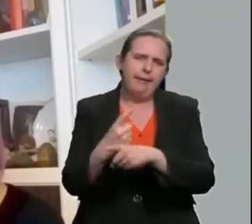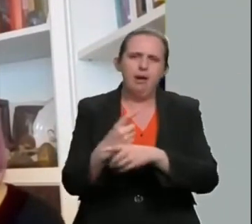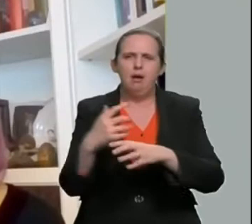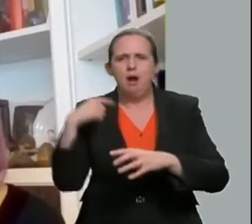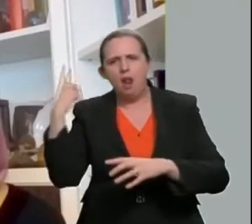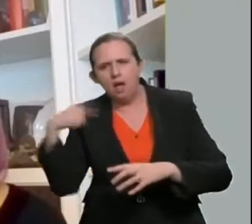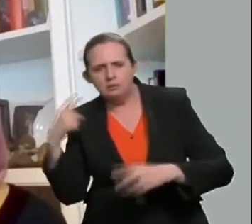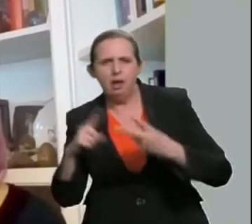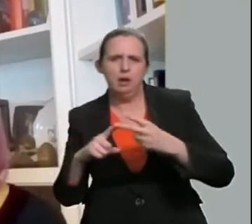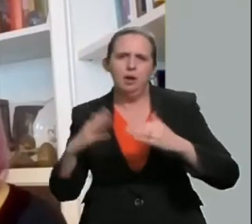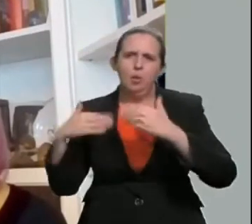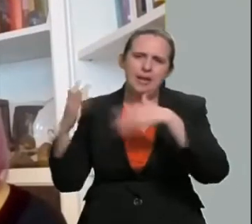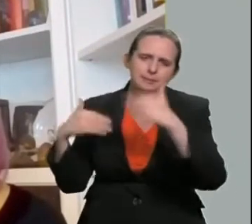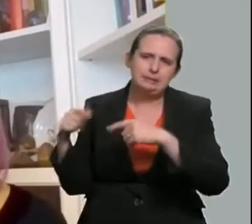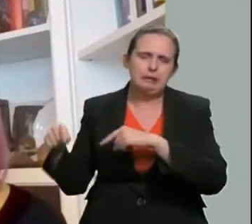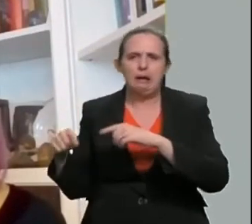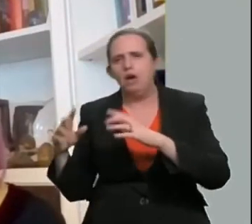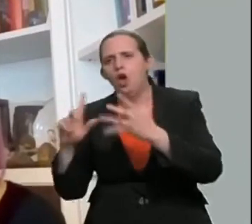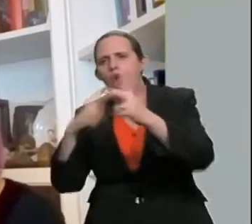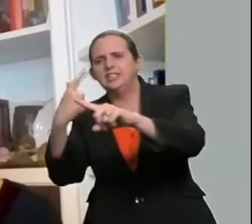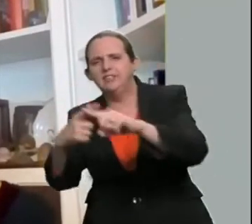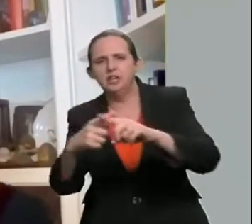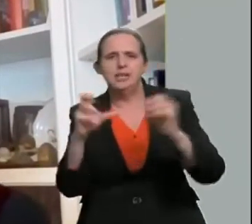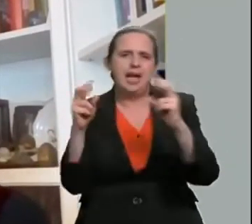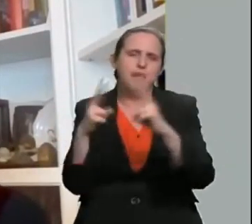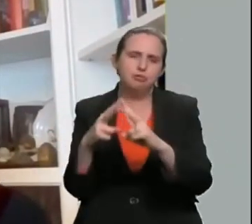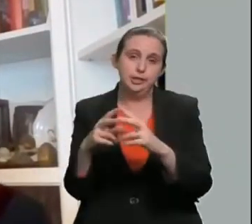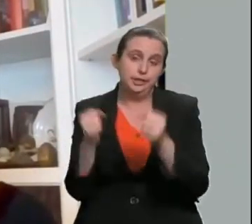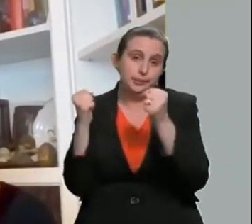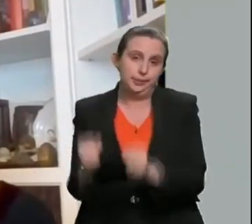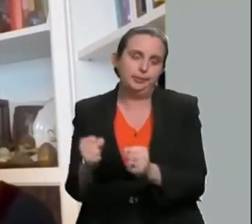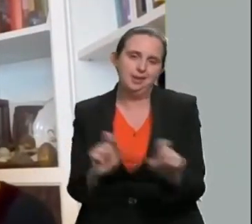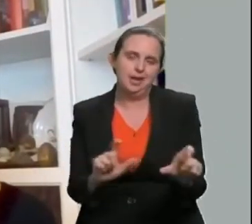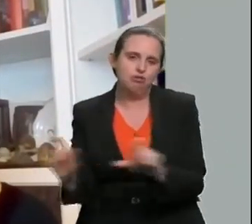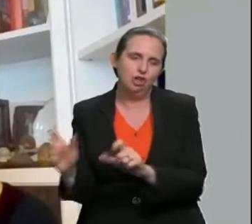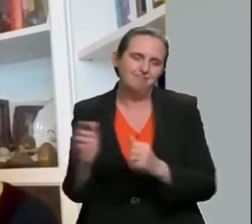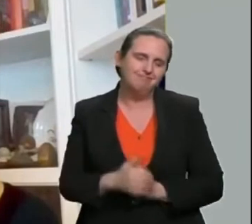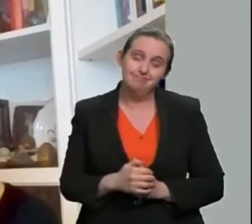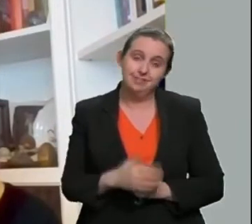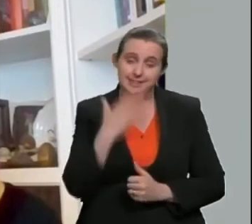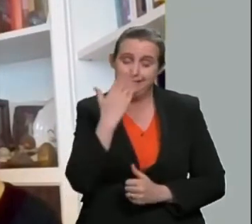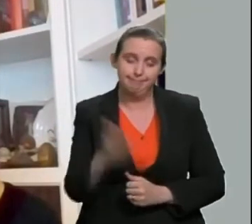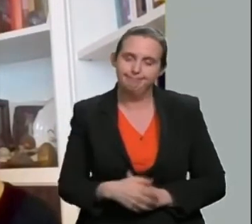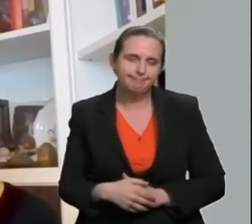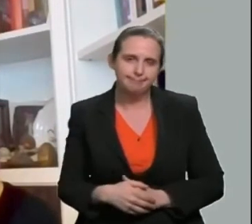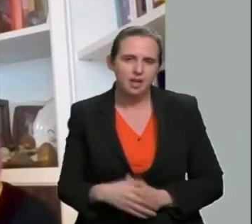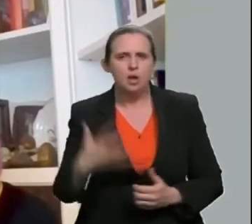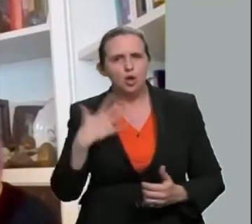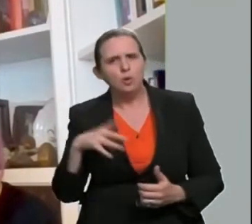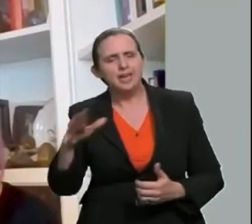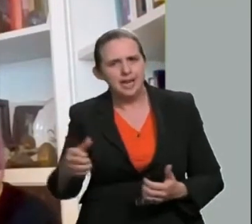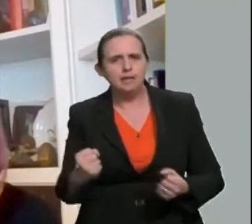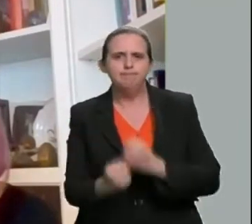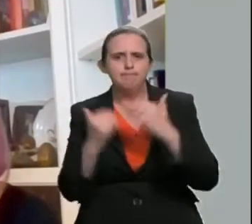and London shows no sign of abating. Will he now commit to a fairer, devolved R&D